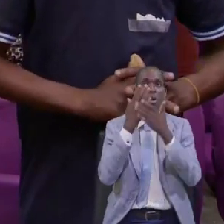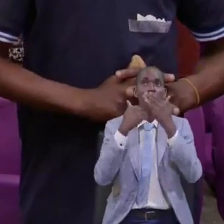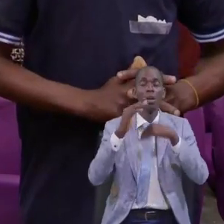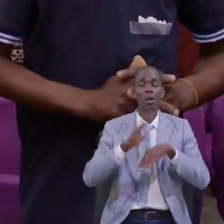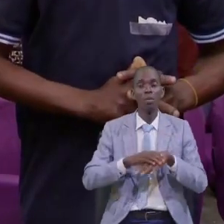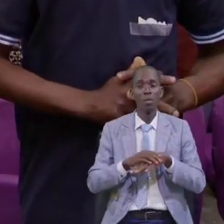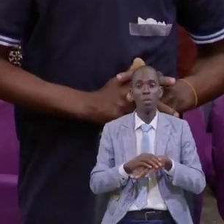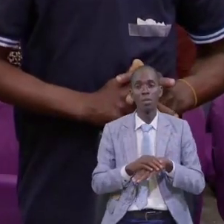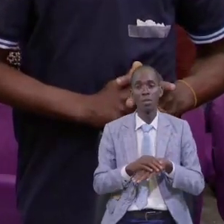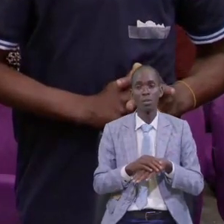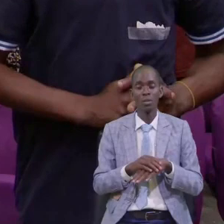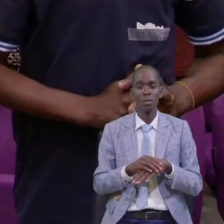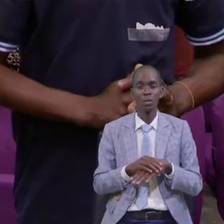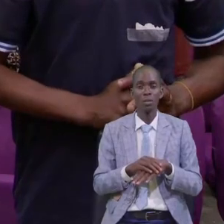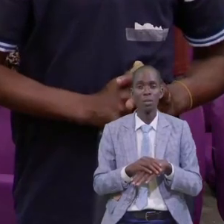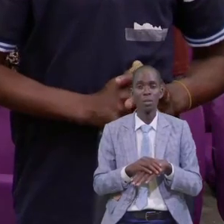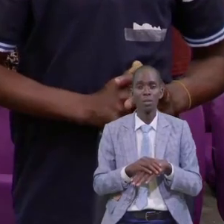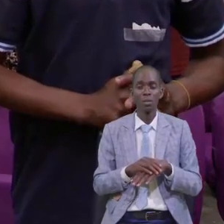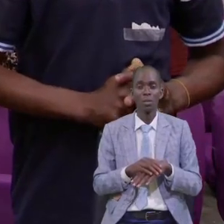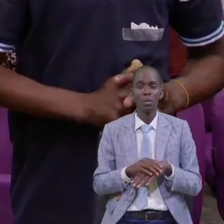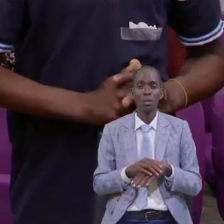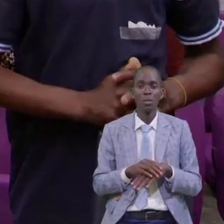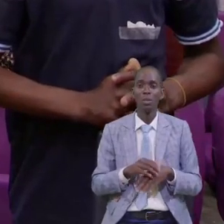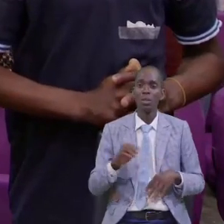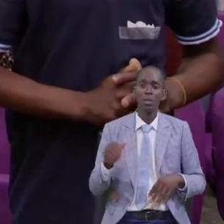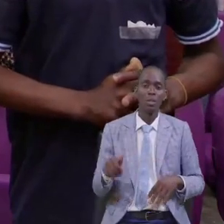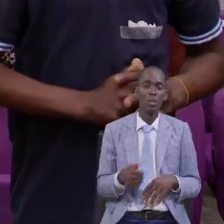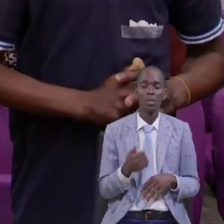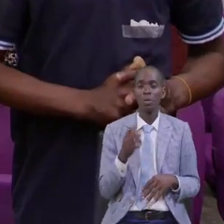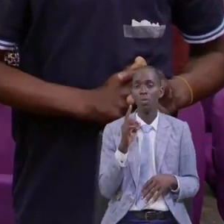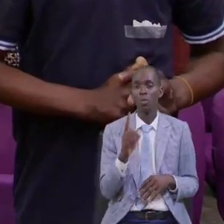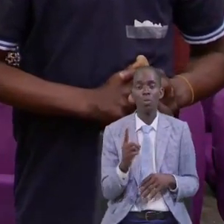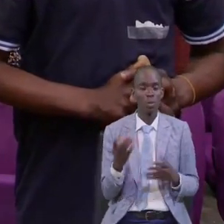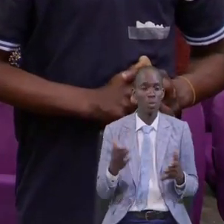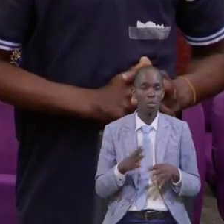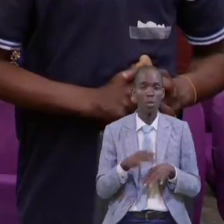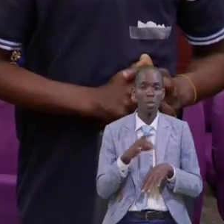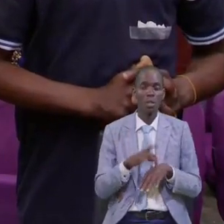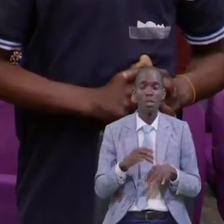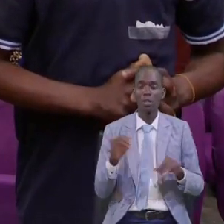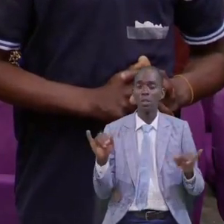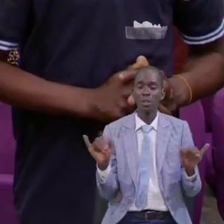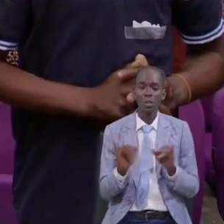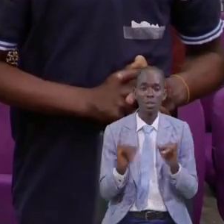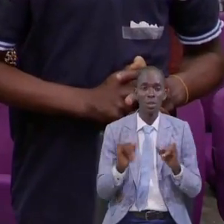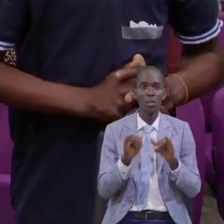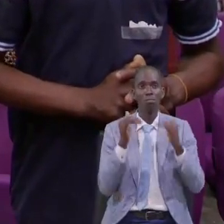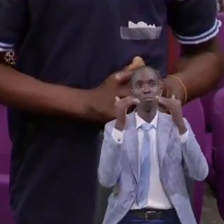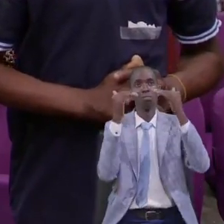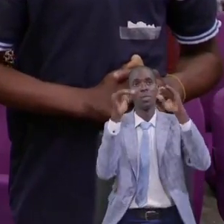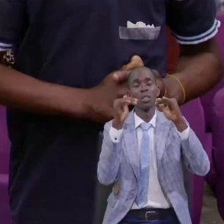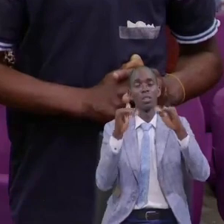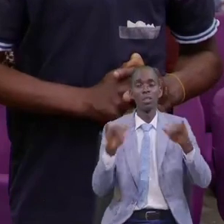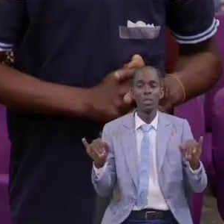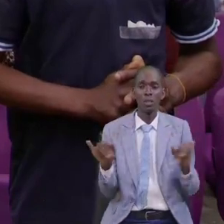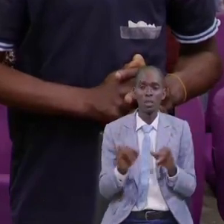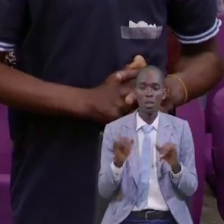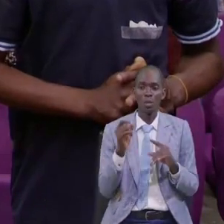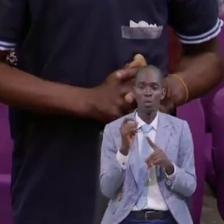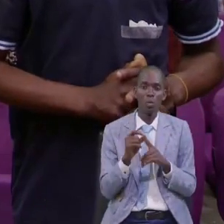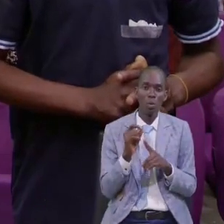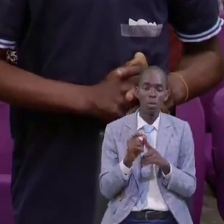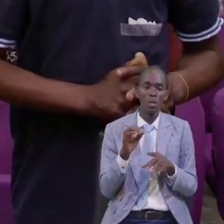Anywhere we are, the same standard, the same word. In